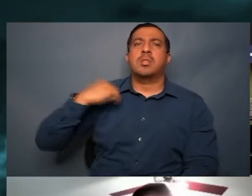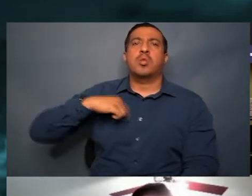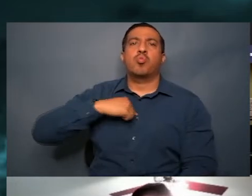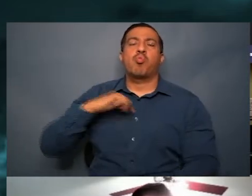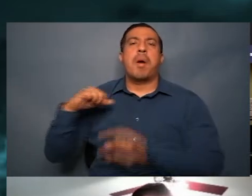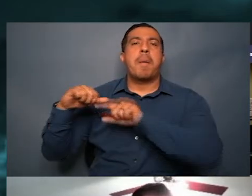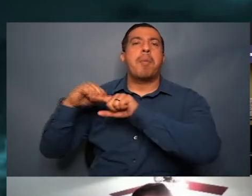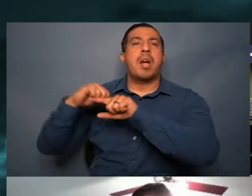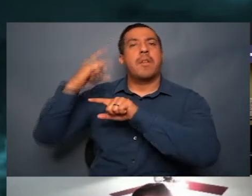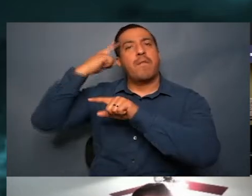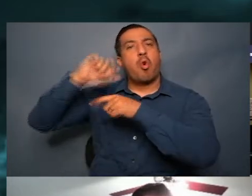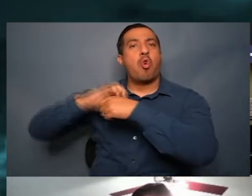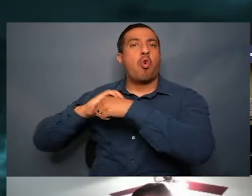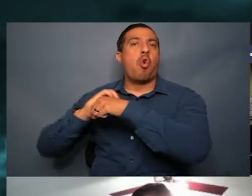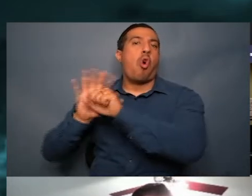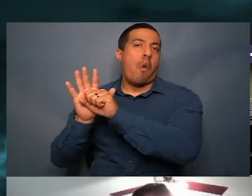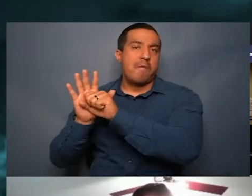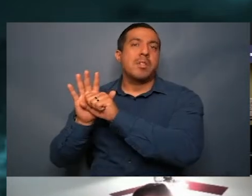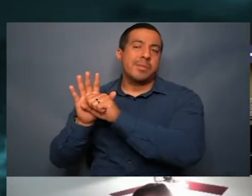practicing COVID,